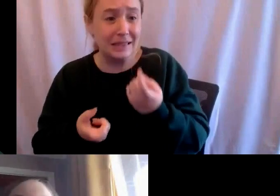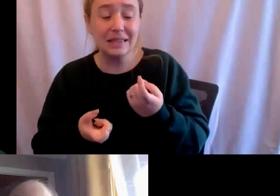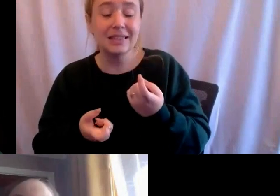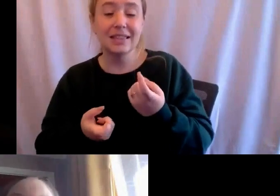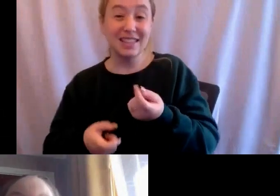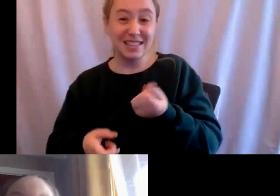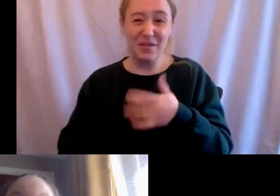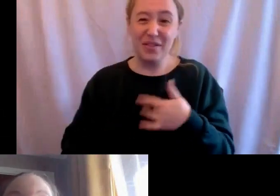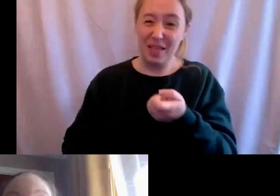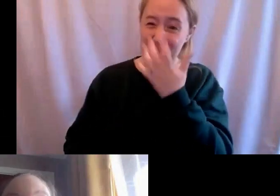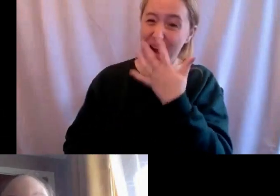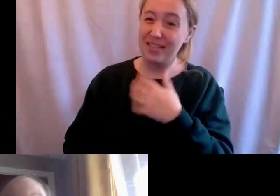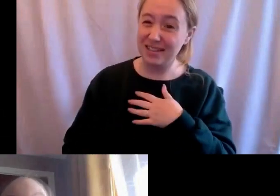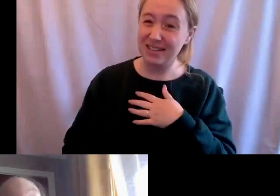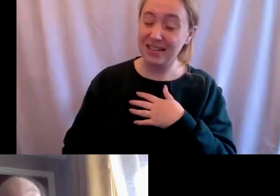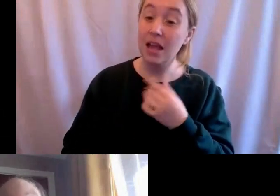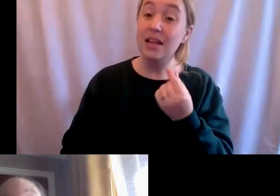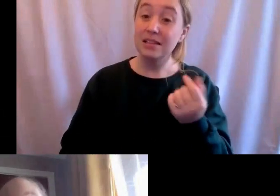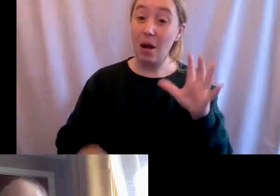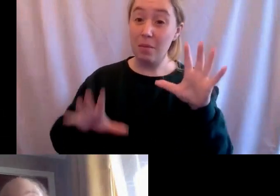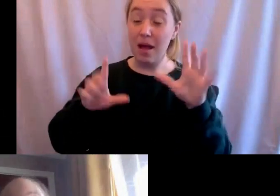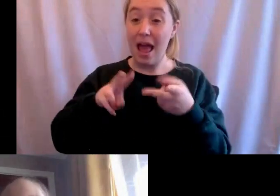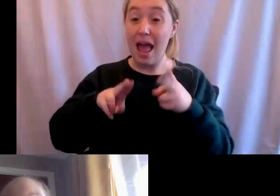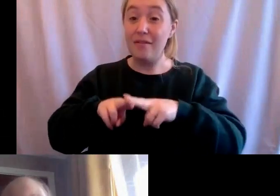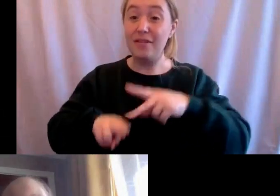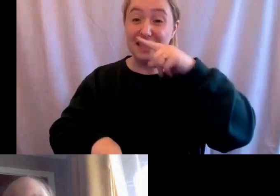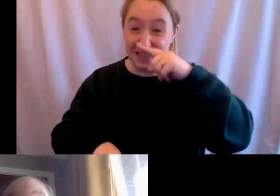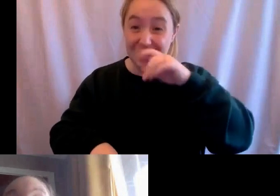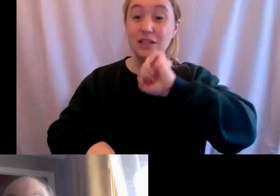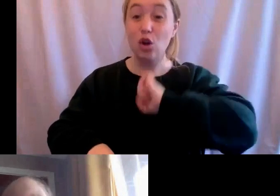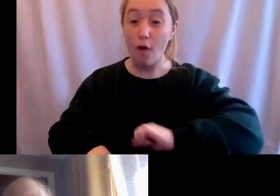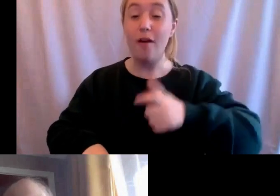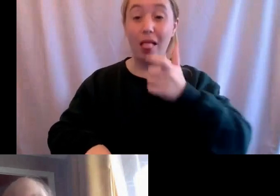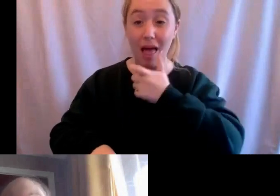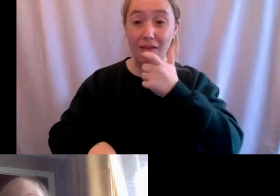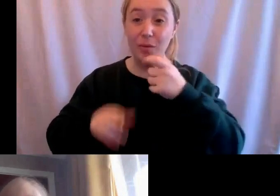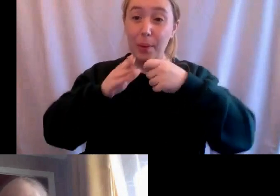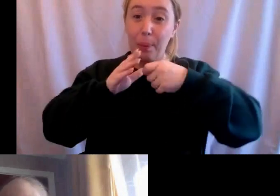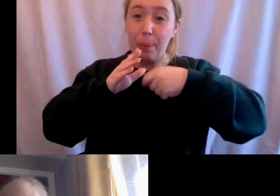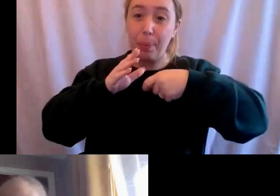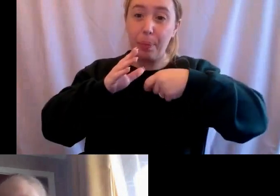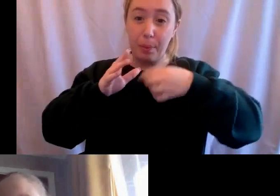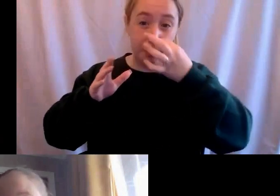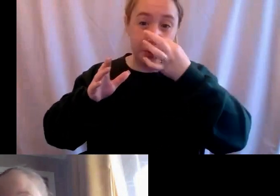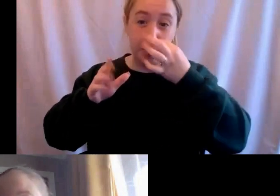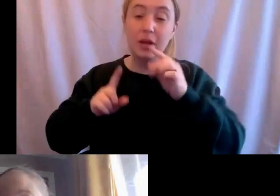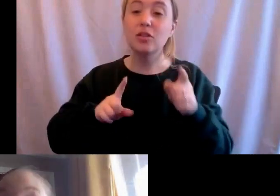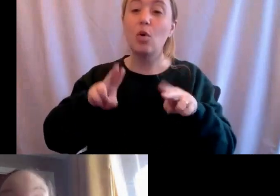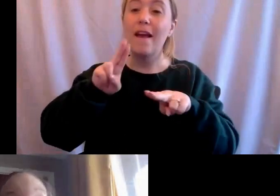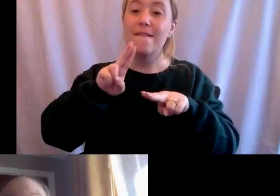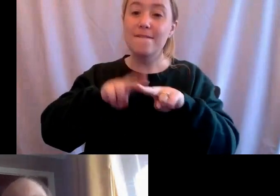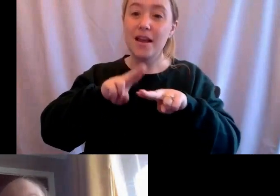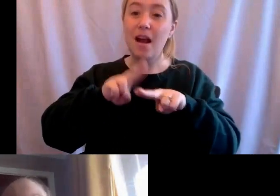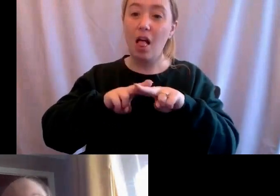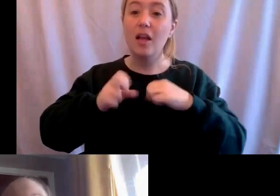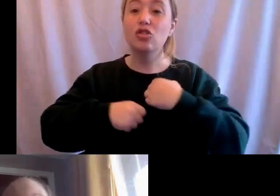Some patients will experience seepage from their bottom when they laugh or cough or sneeze. Fecal stress incontinence, we call that.